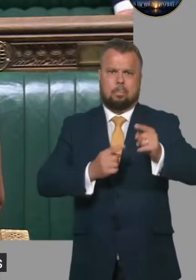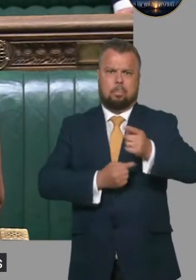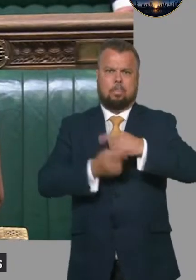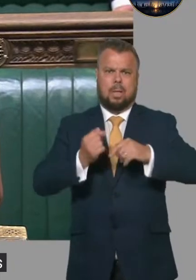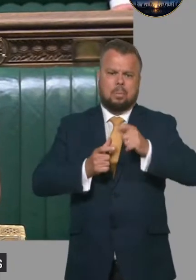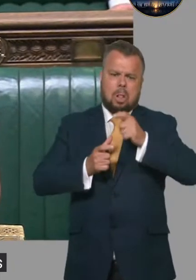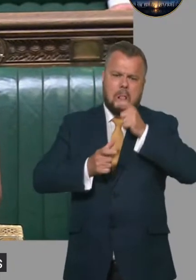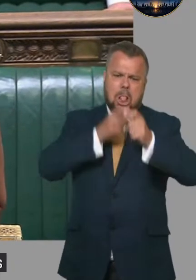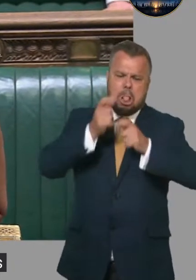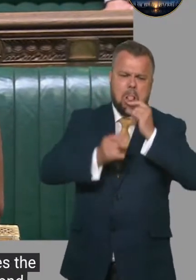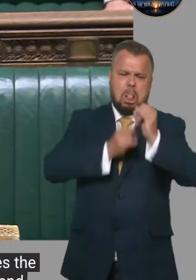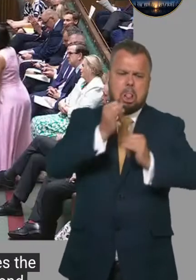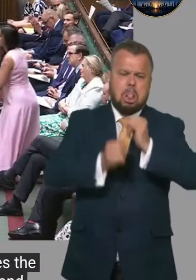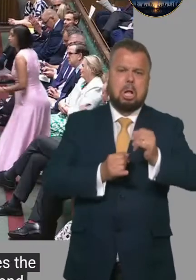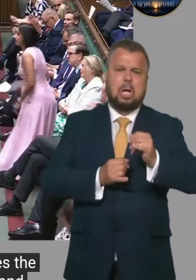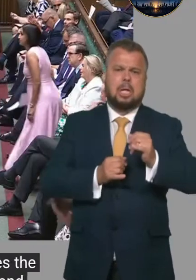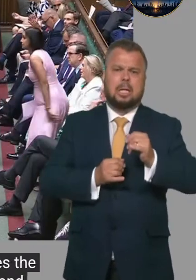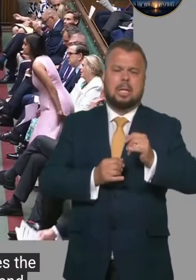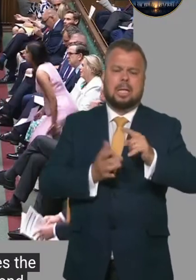this dangerous definition?